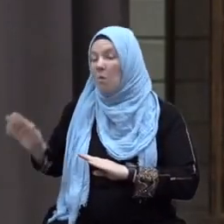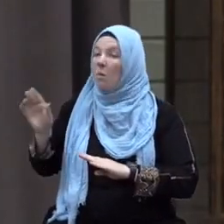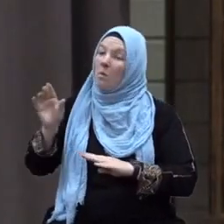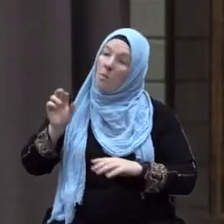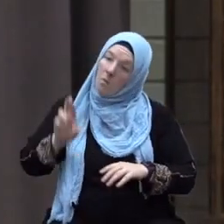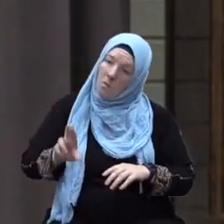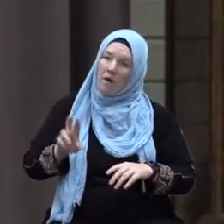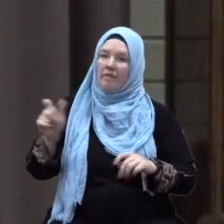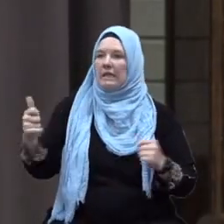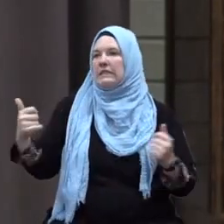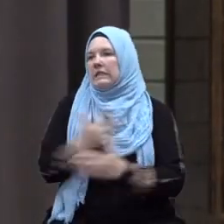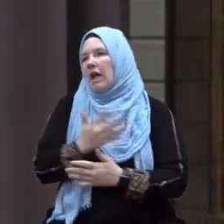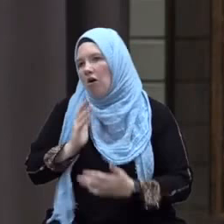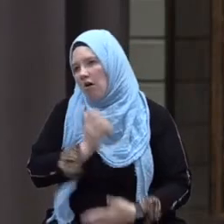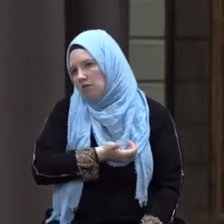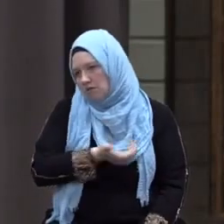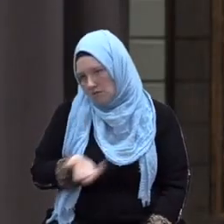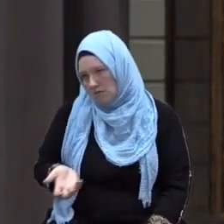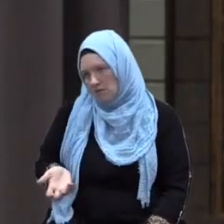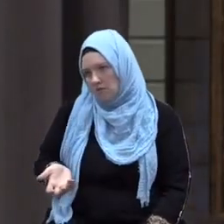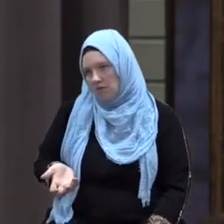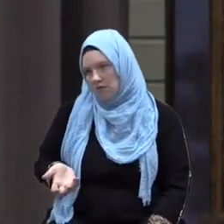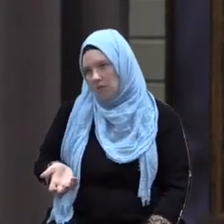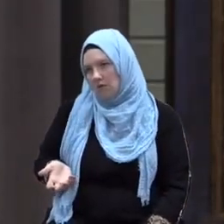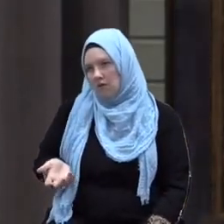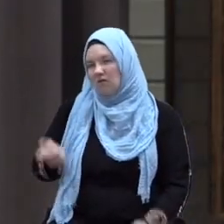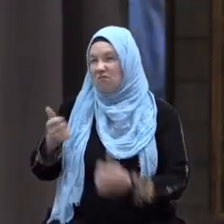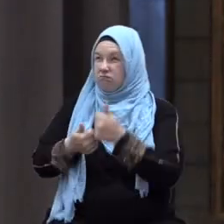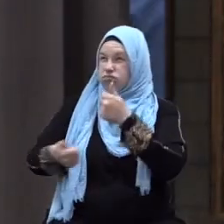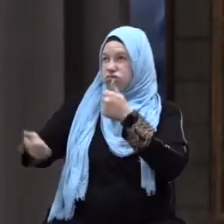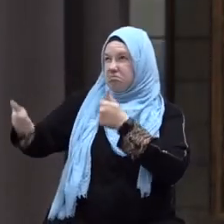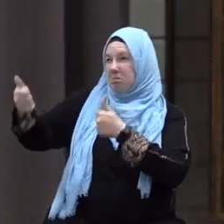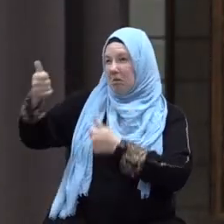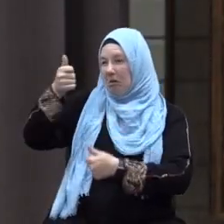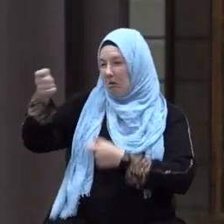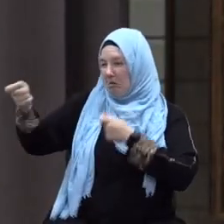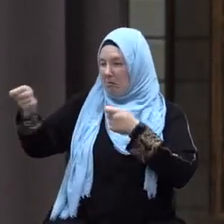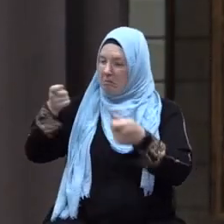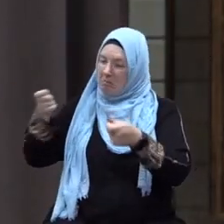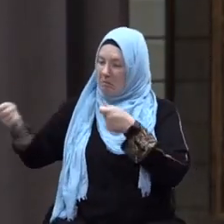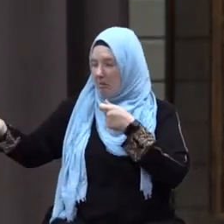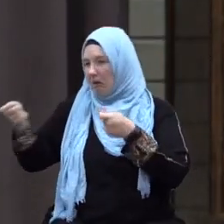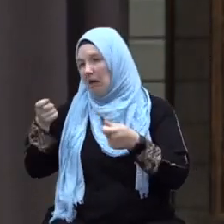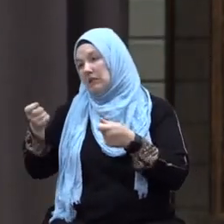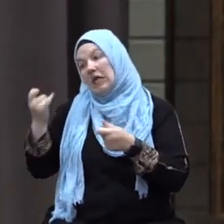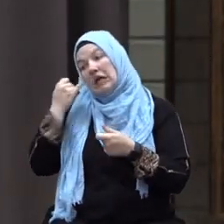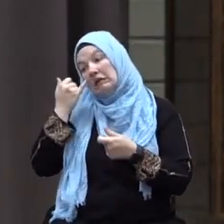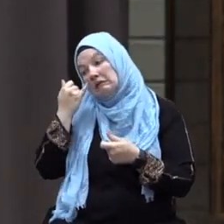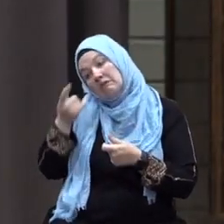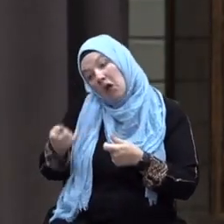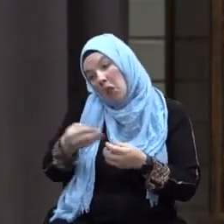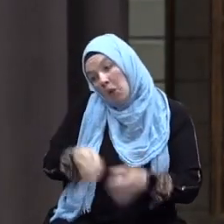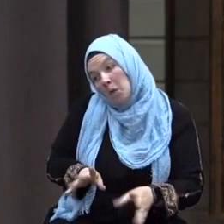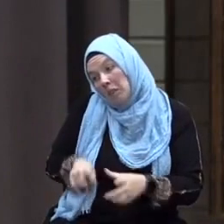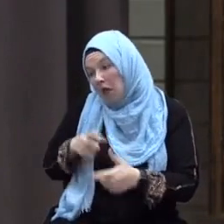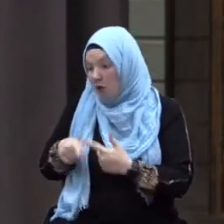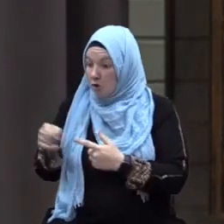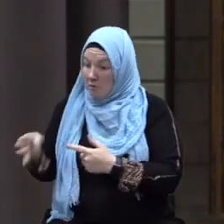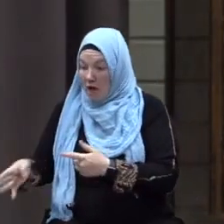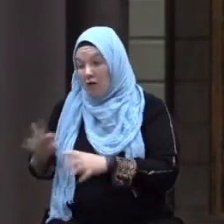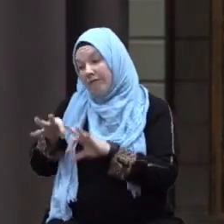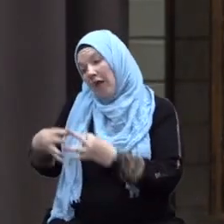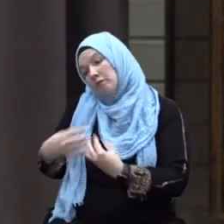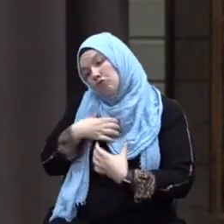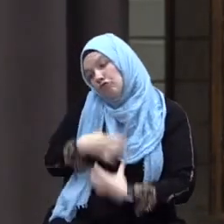or they scare us either over what we have lest we lose it, or what we don't